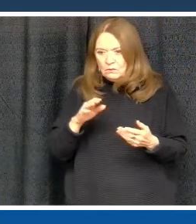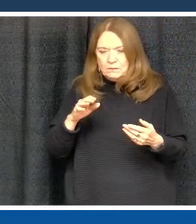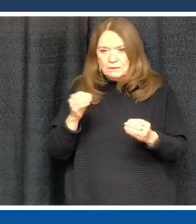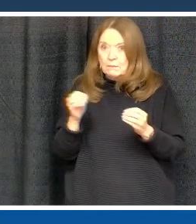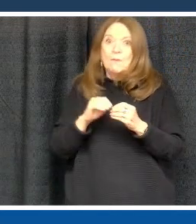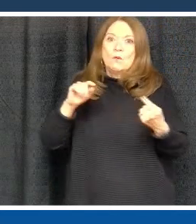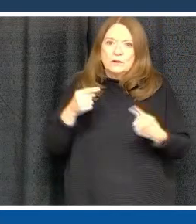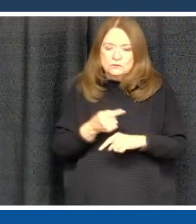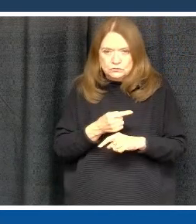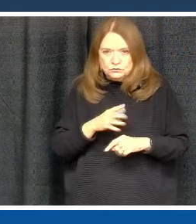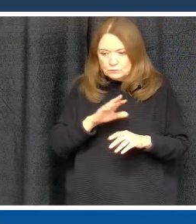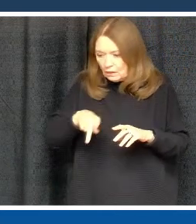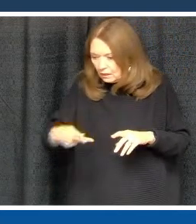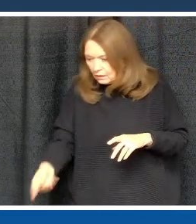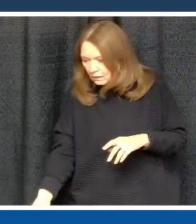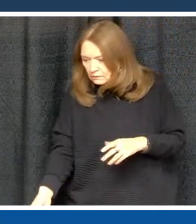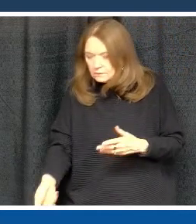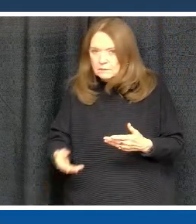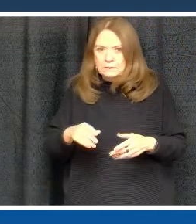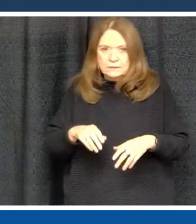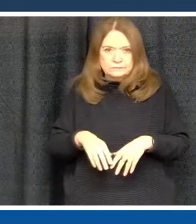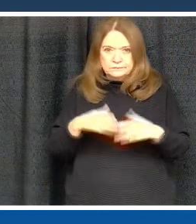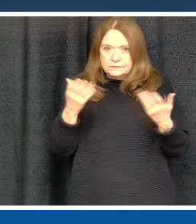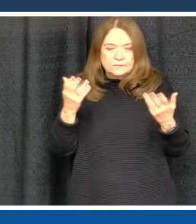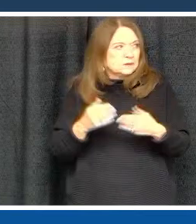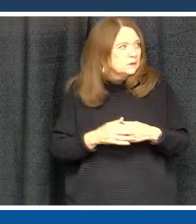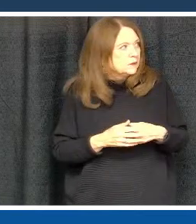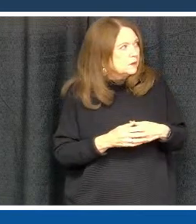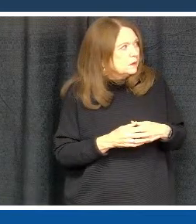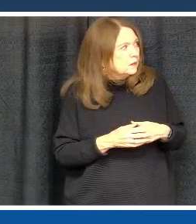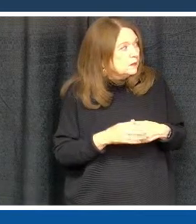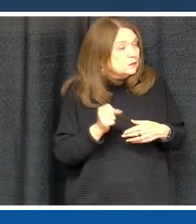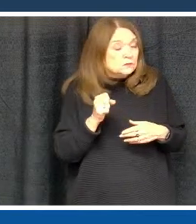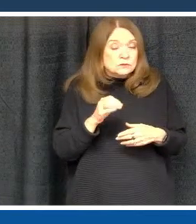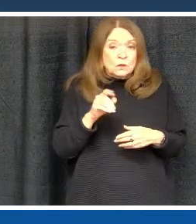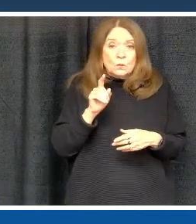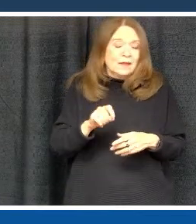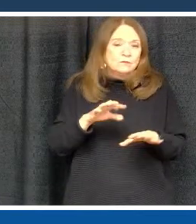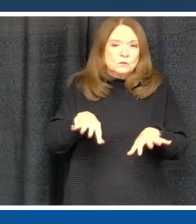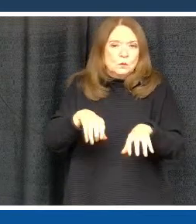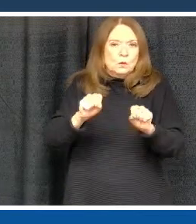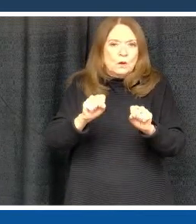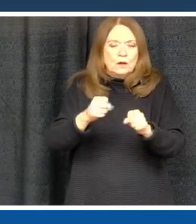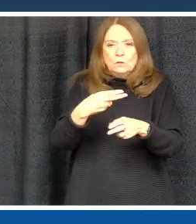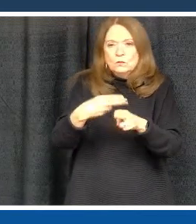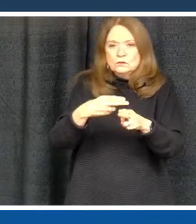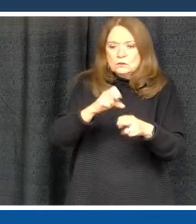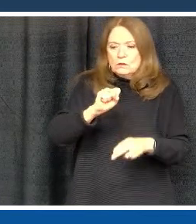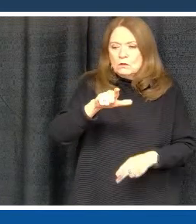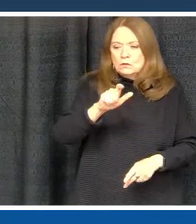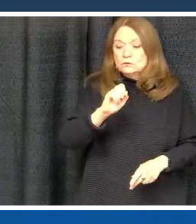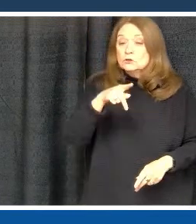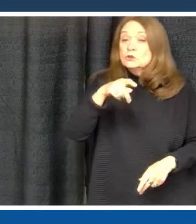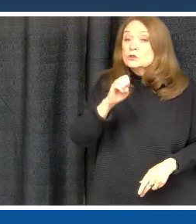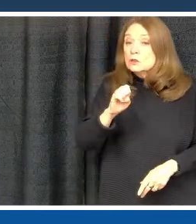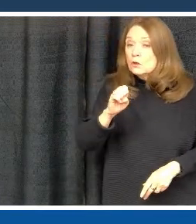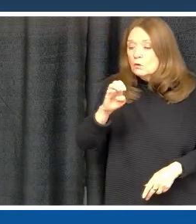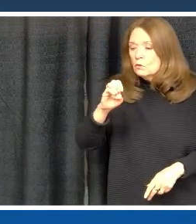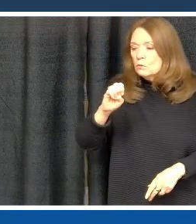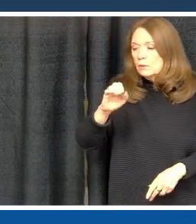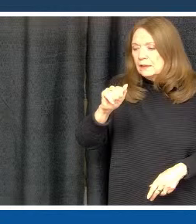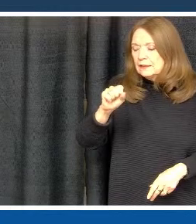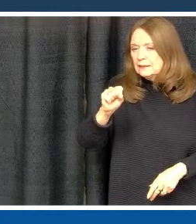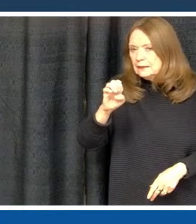tumble, seemingly in perpetuity on the image there. So we have to acquire what's called slope easement.